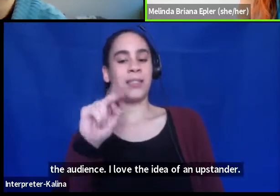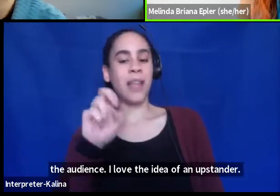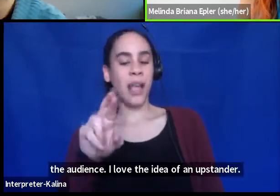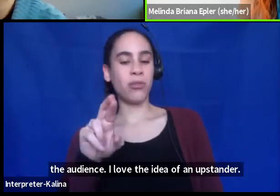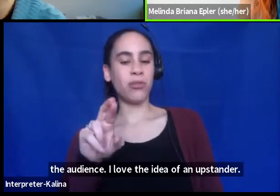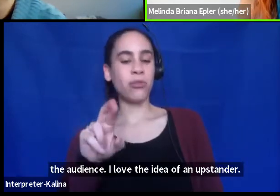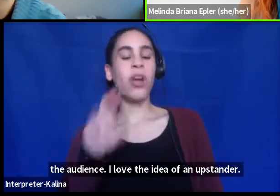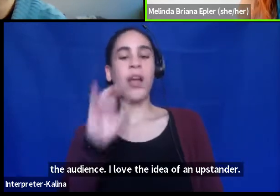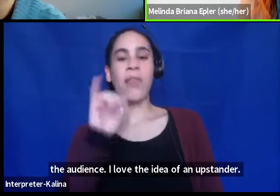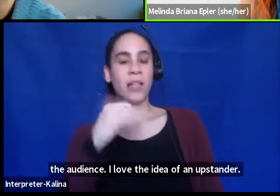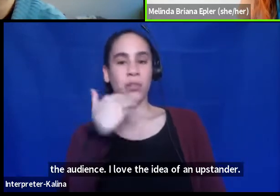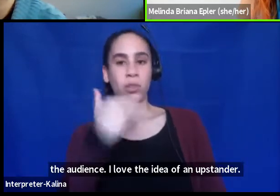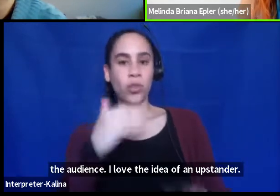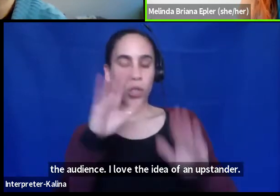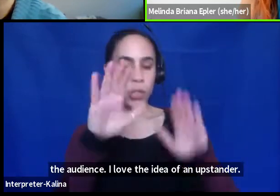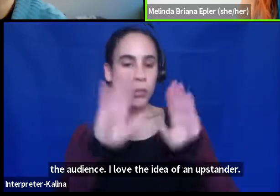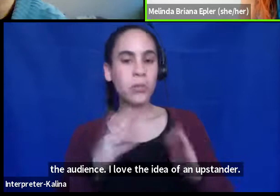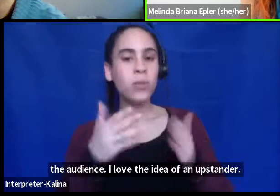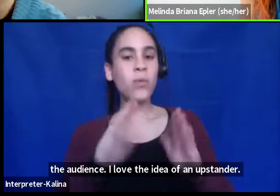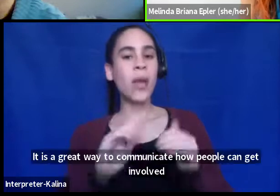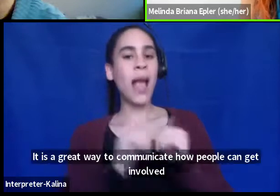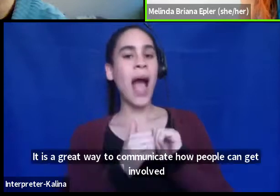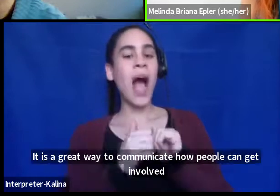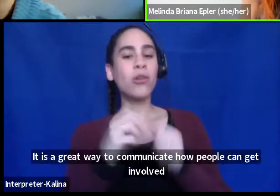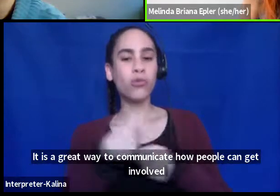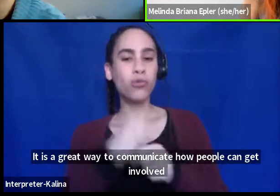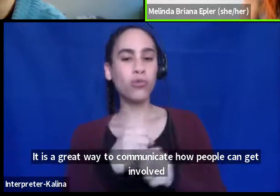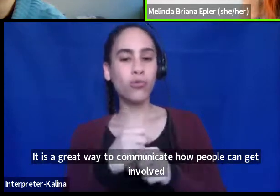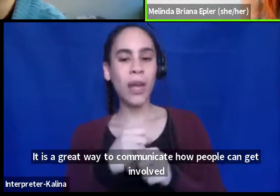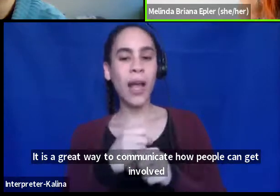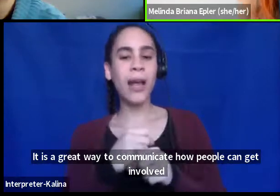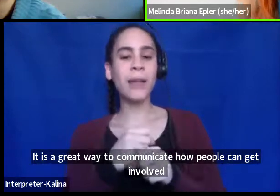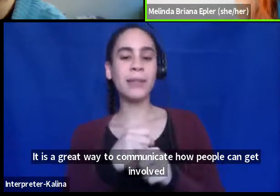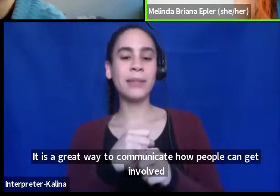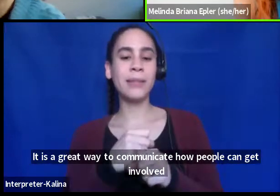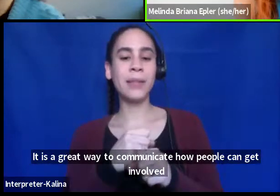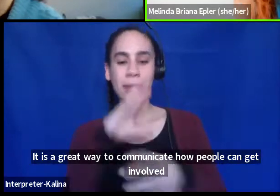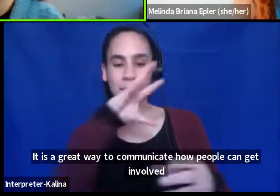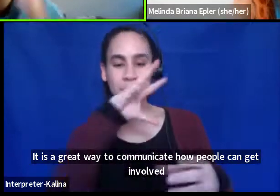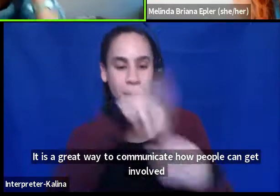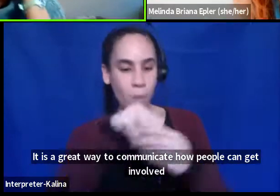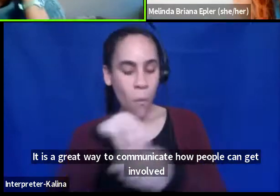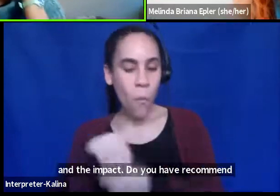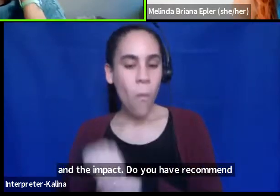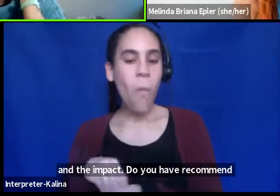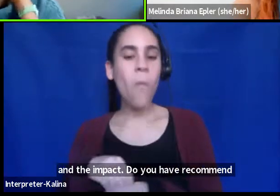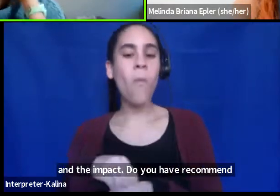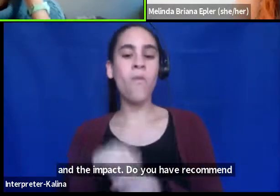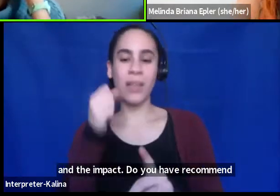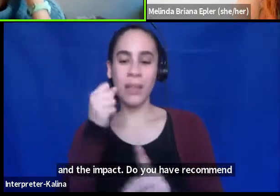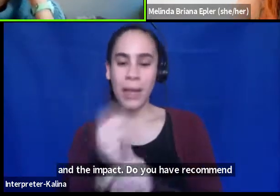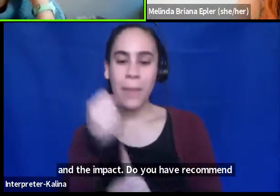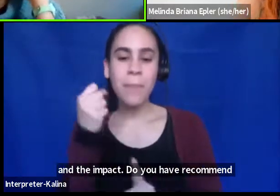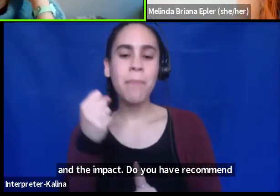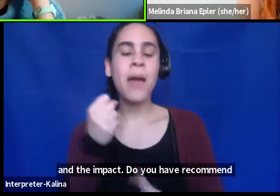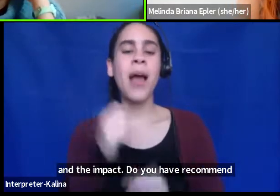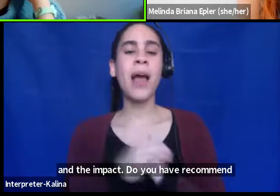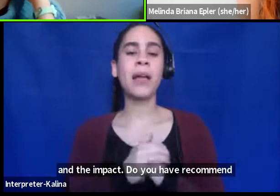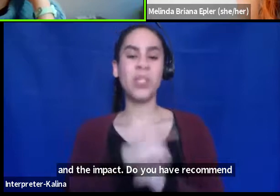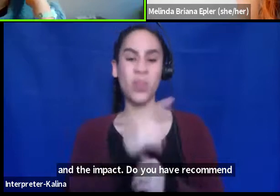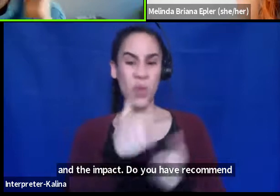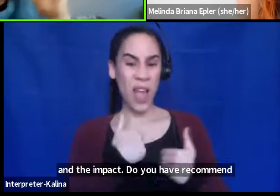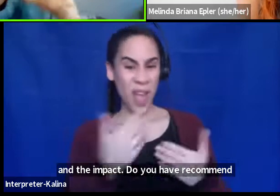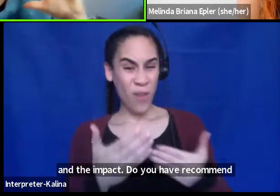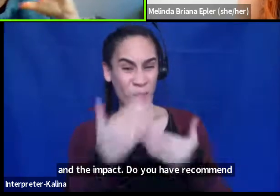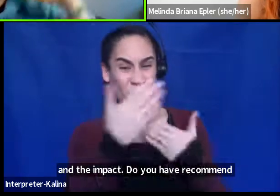and the impact. Do you have any recommendations for resources to share the concepts with others? Oh, that's such a great question. I wish I